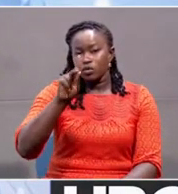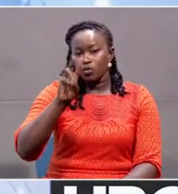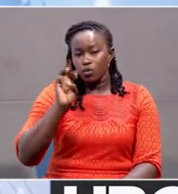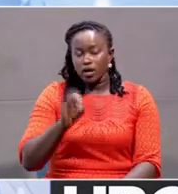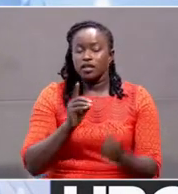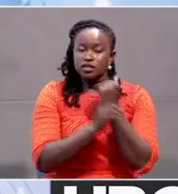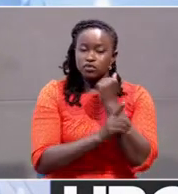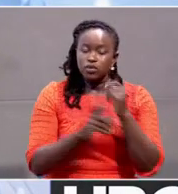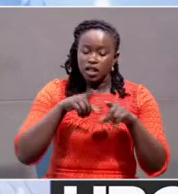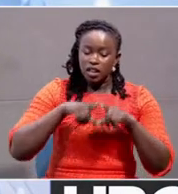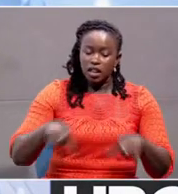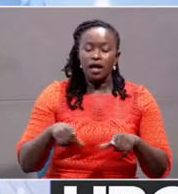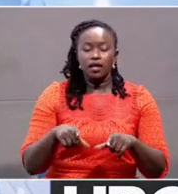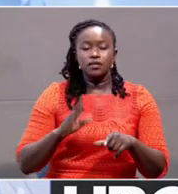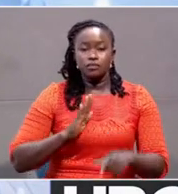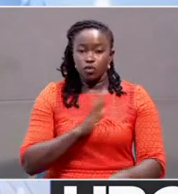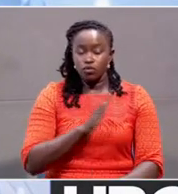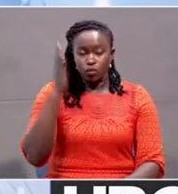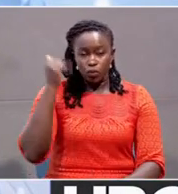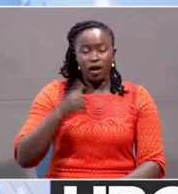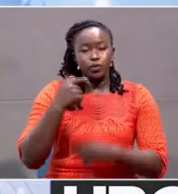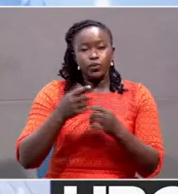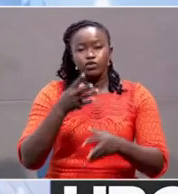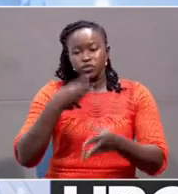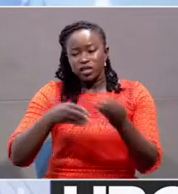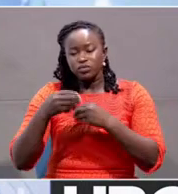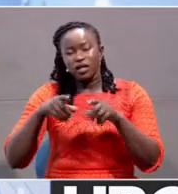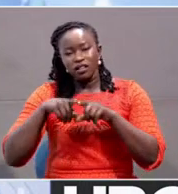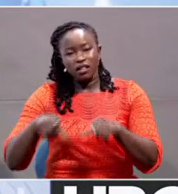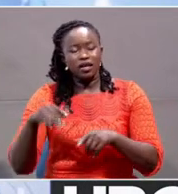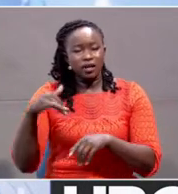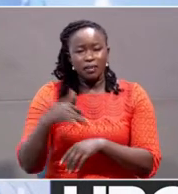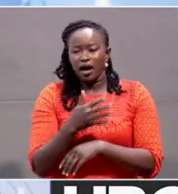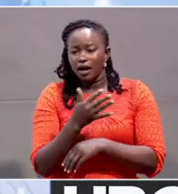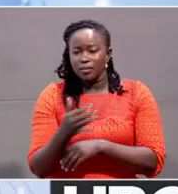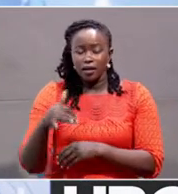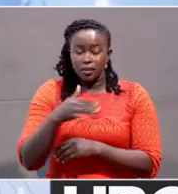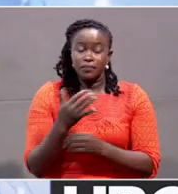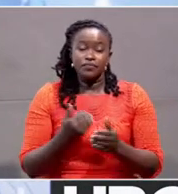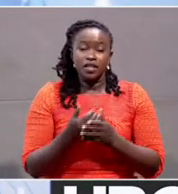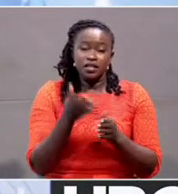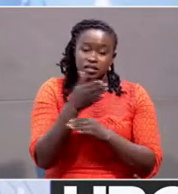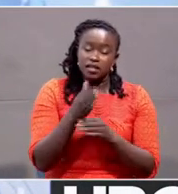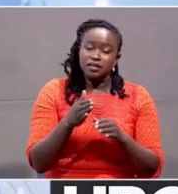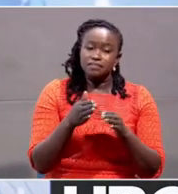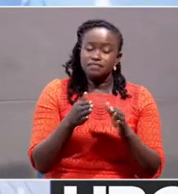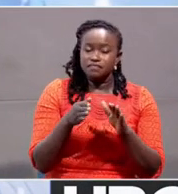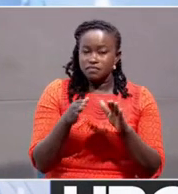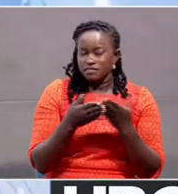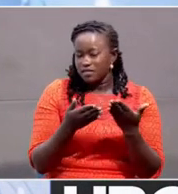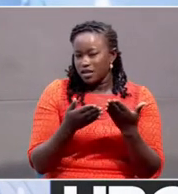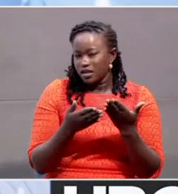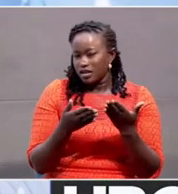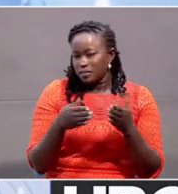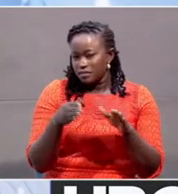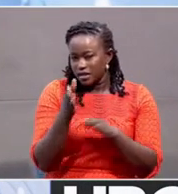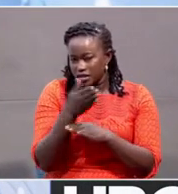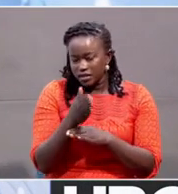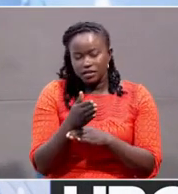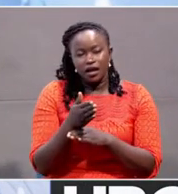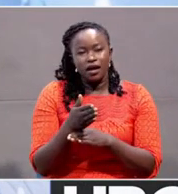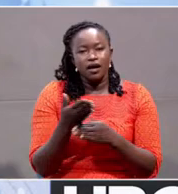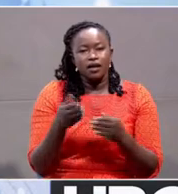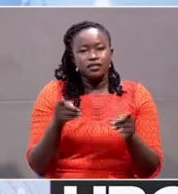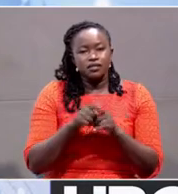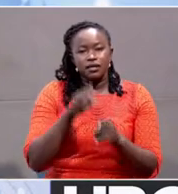following reports of fraudulent land transactions in the district. Now flanked by the State Minister Office of the Vice President, who also doubles as